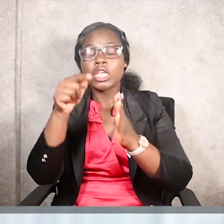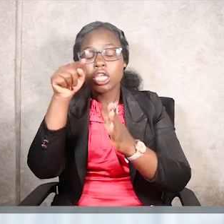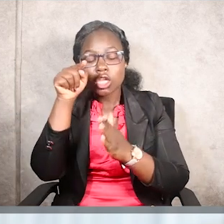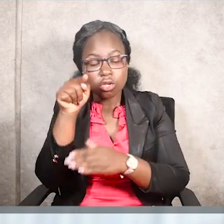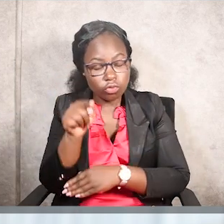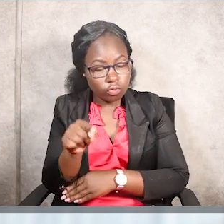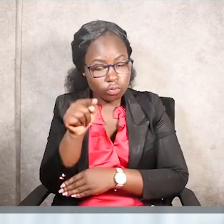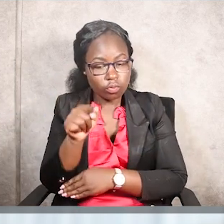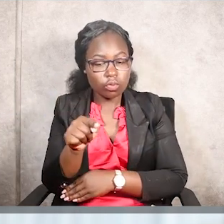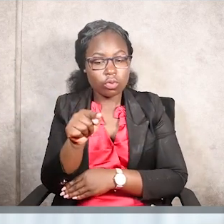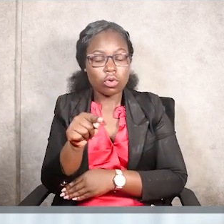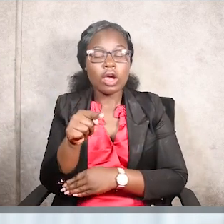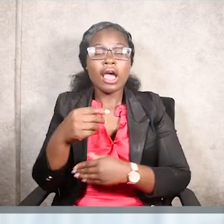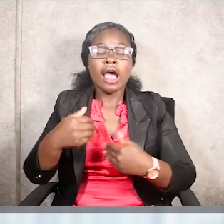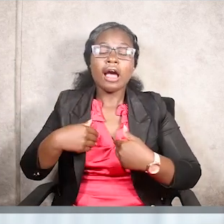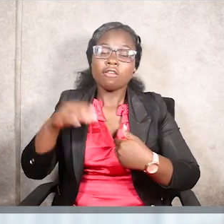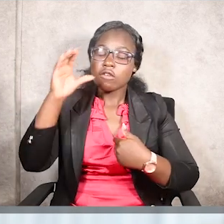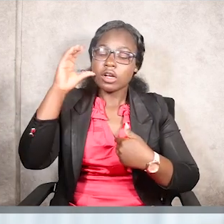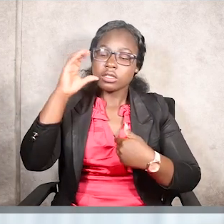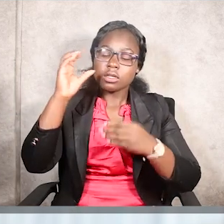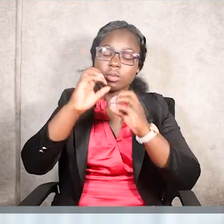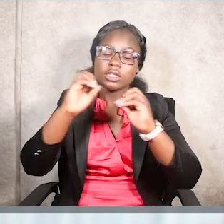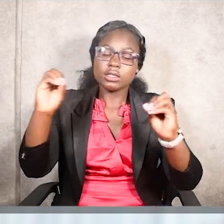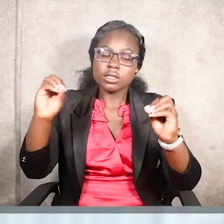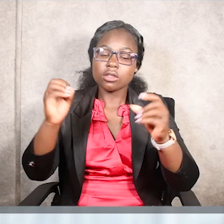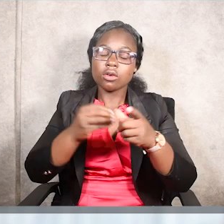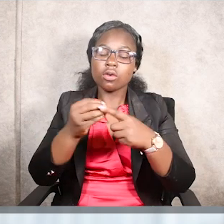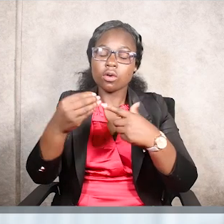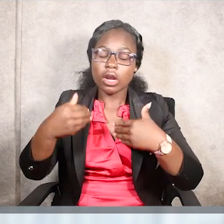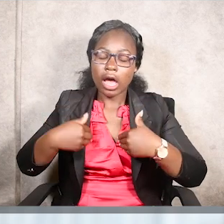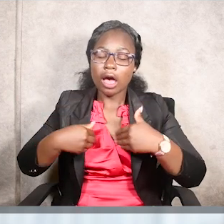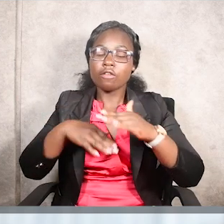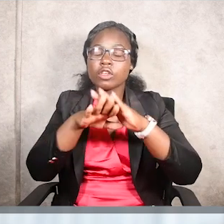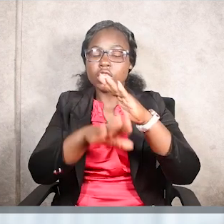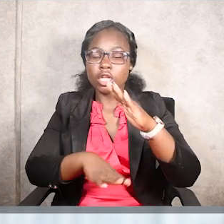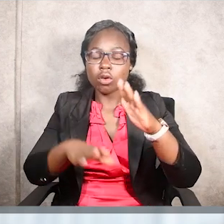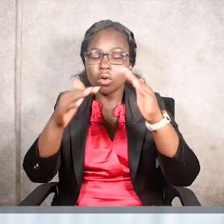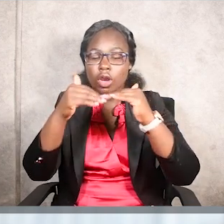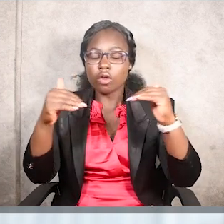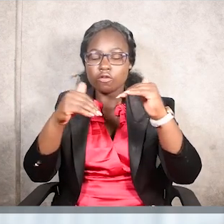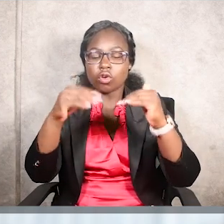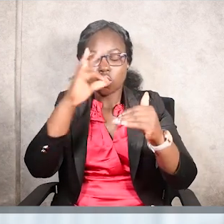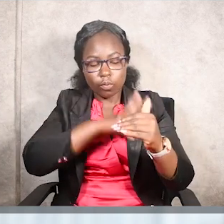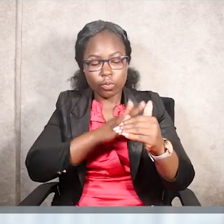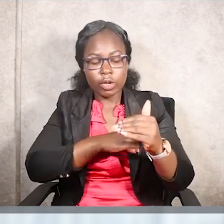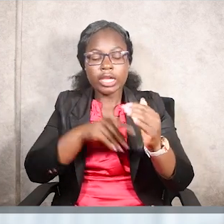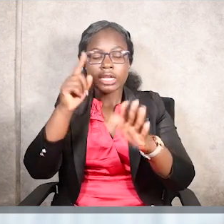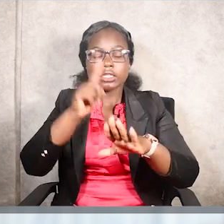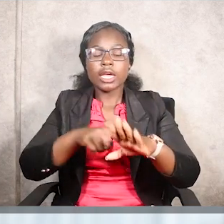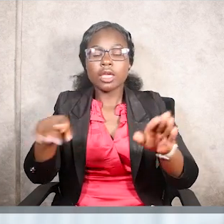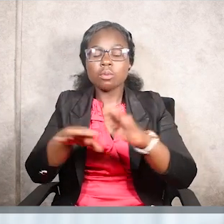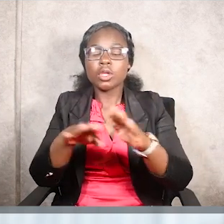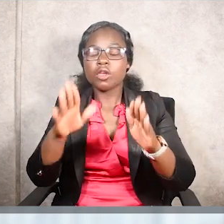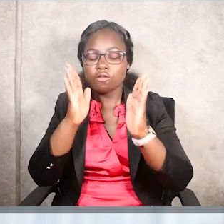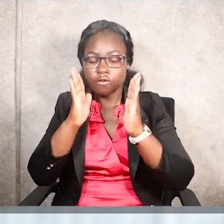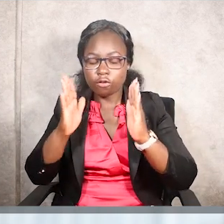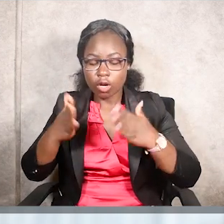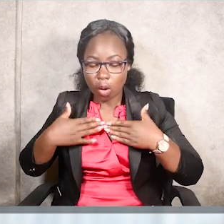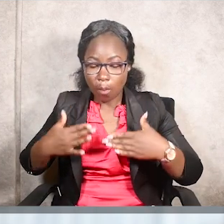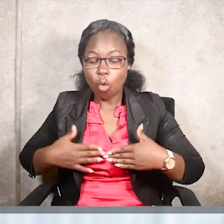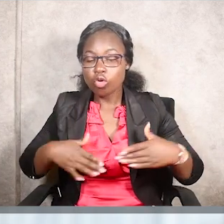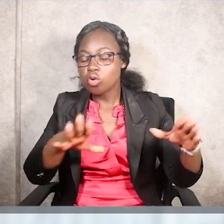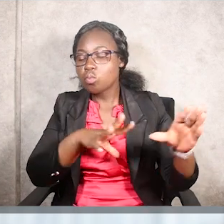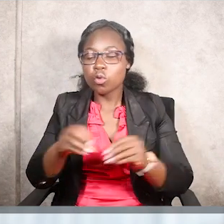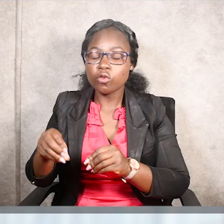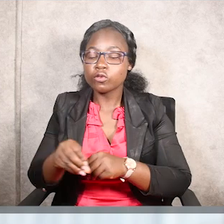you with no customers or recording very low levels of profitability when everybody moves to